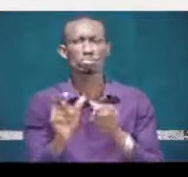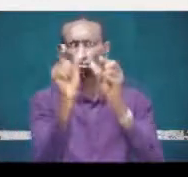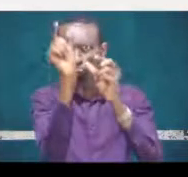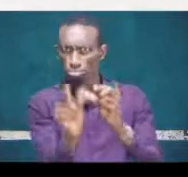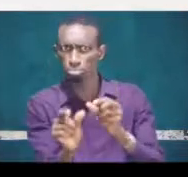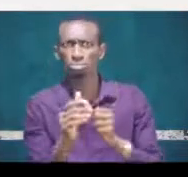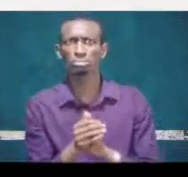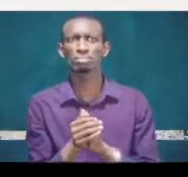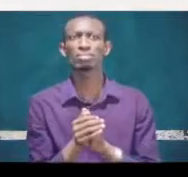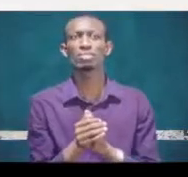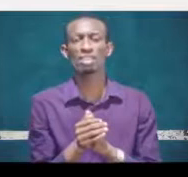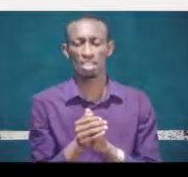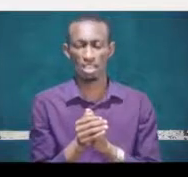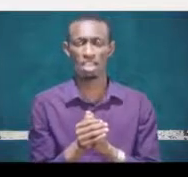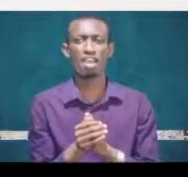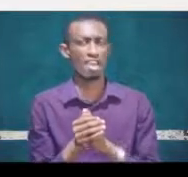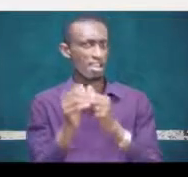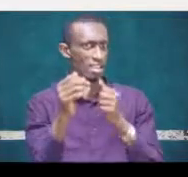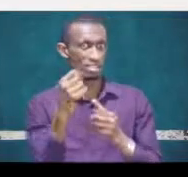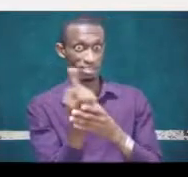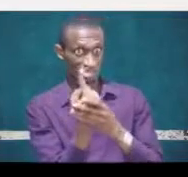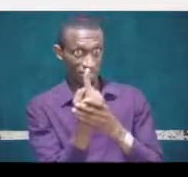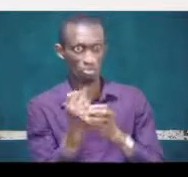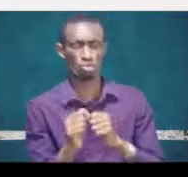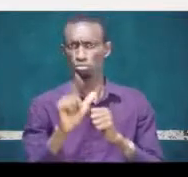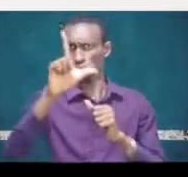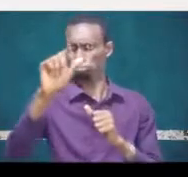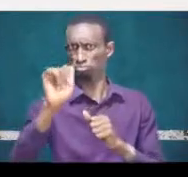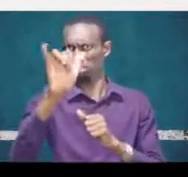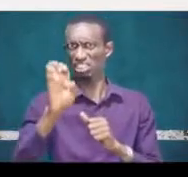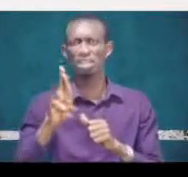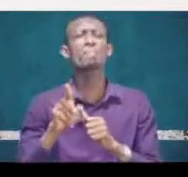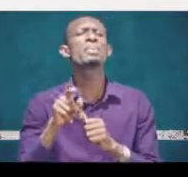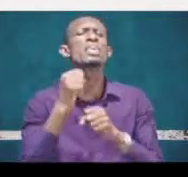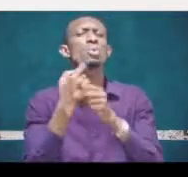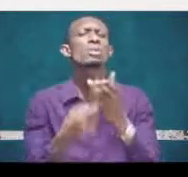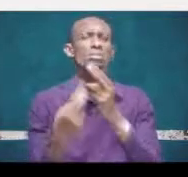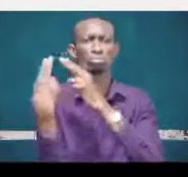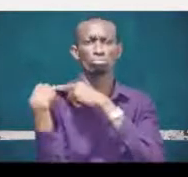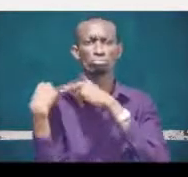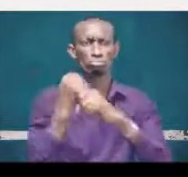single layer of elongated cells designed for protection,